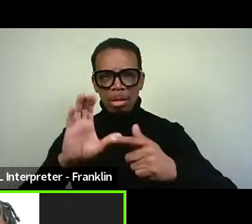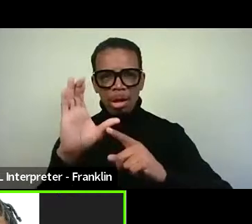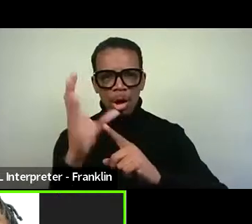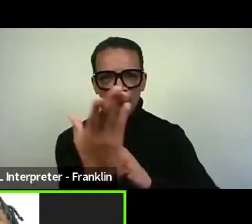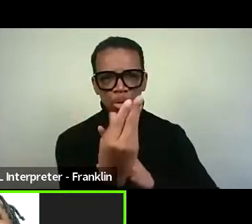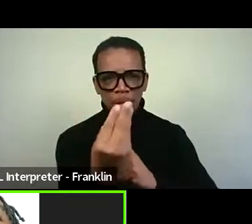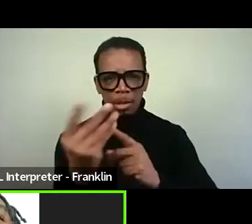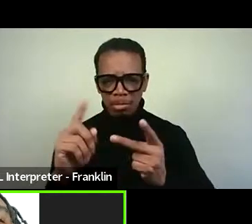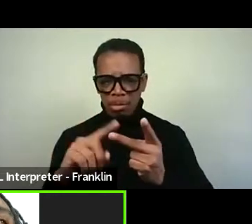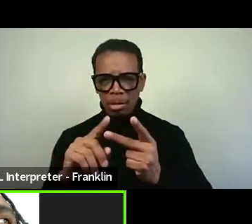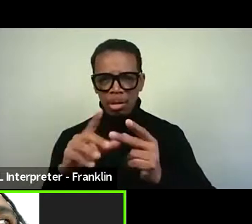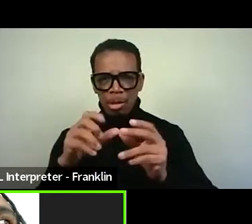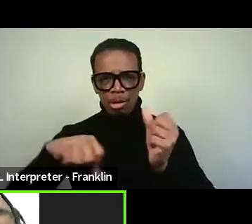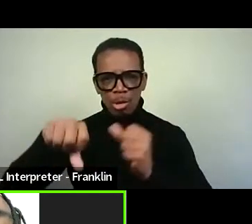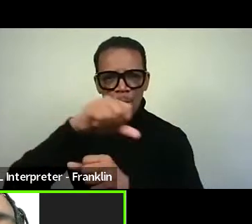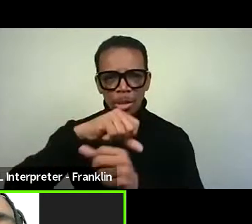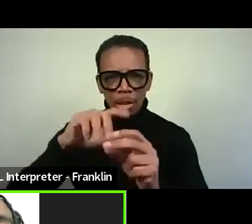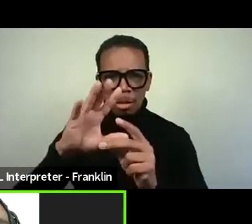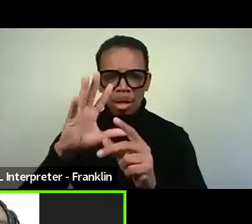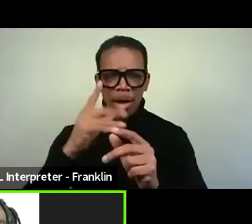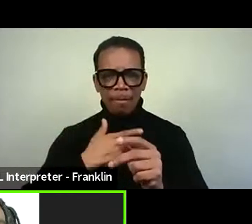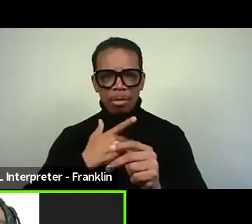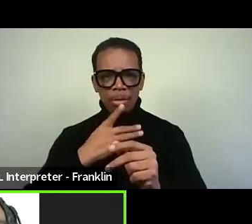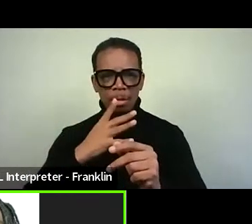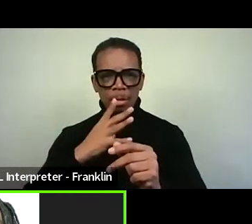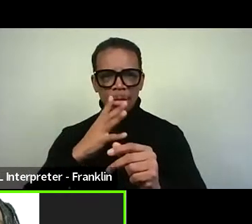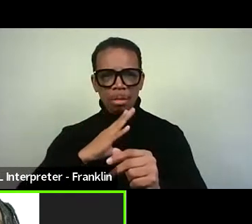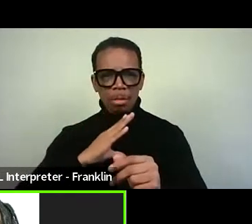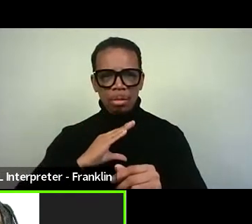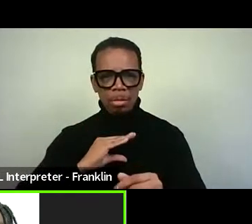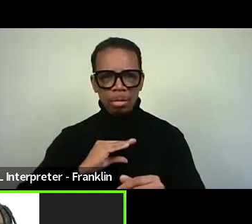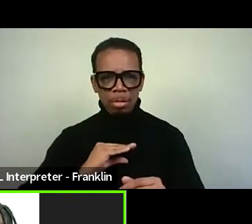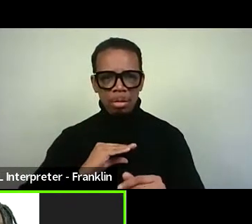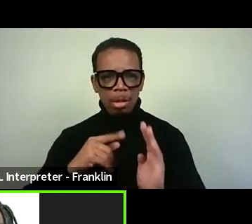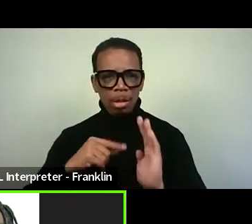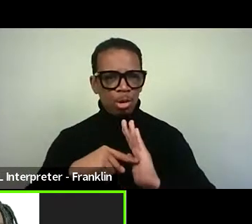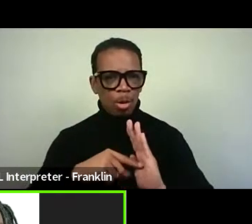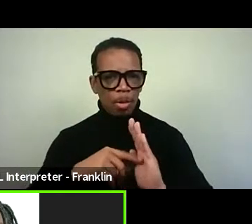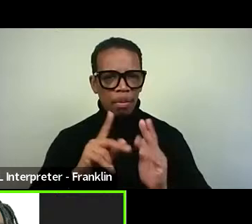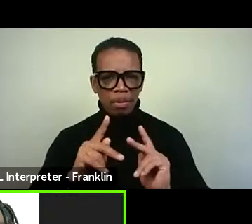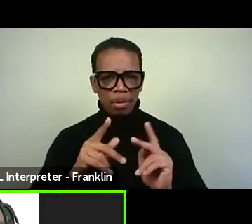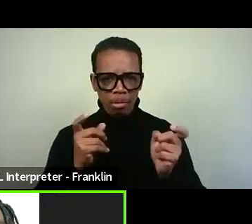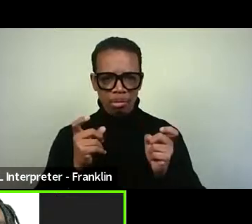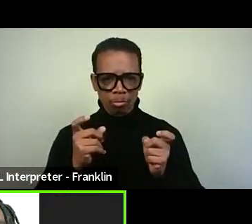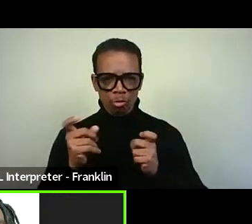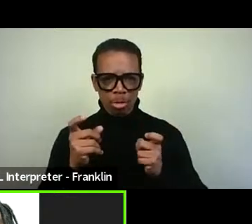and it began to show in the way people started to treat me and started to